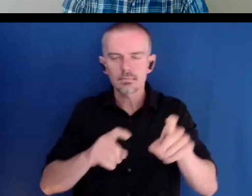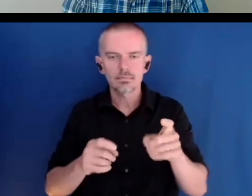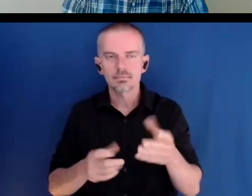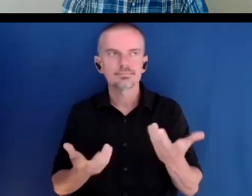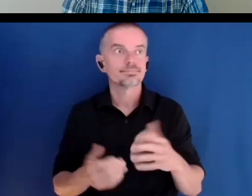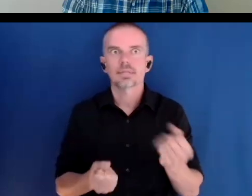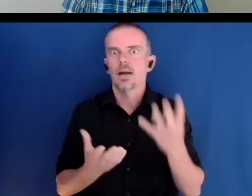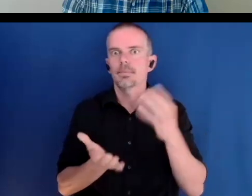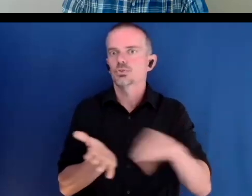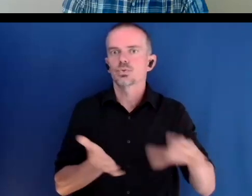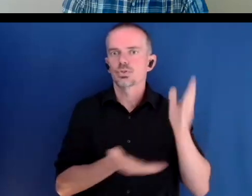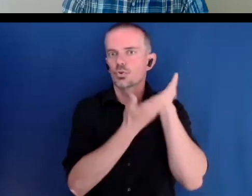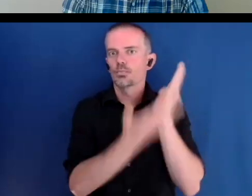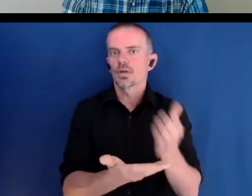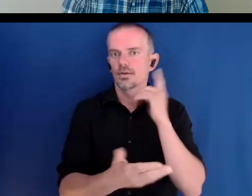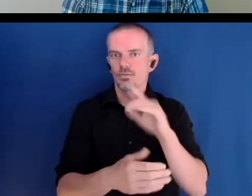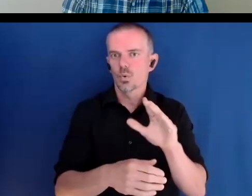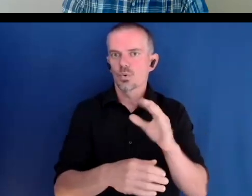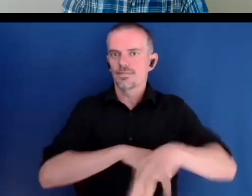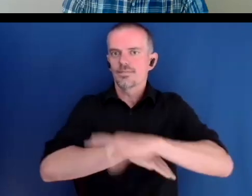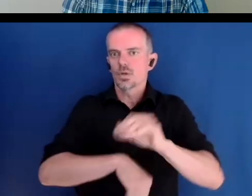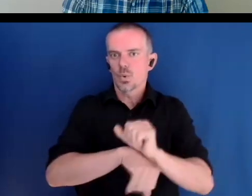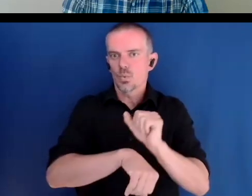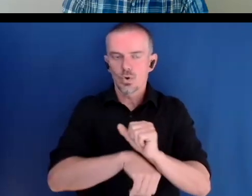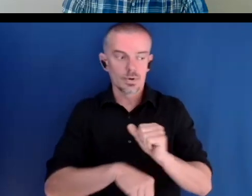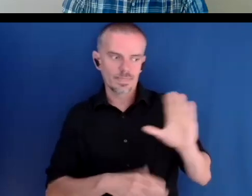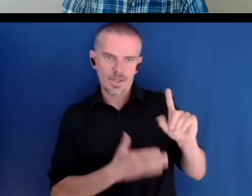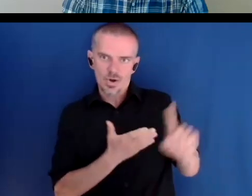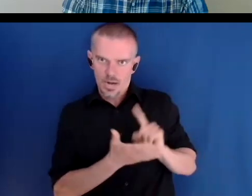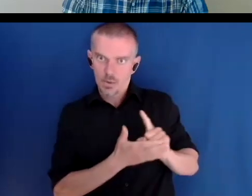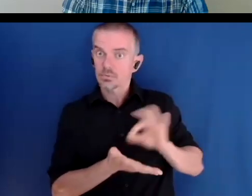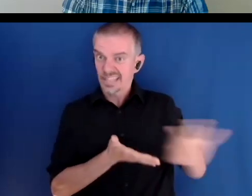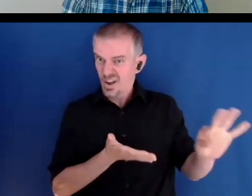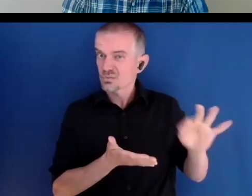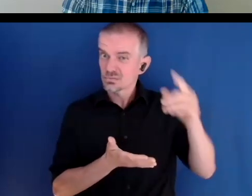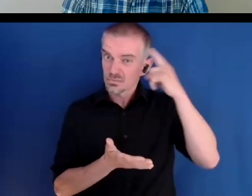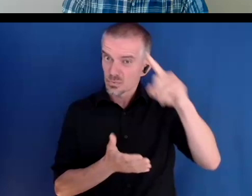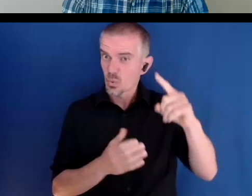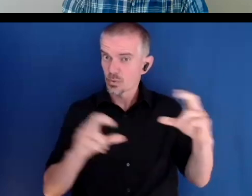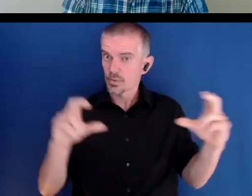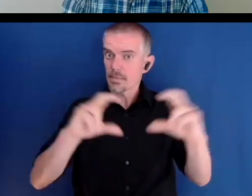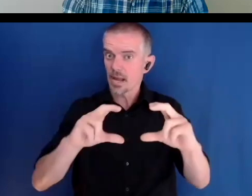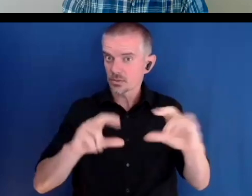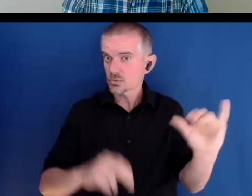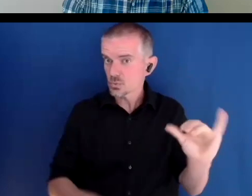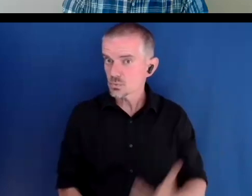bringing in to do this field work? Their hours can count. So,